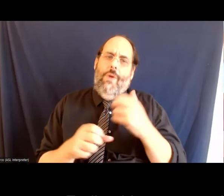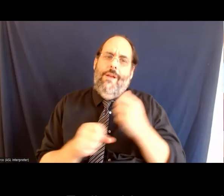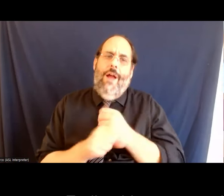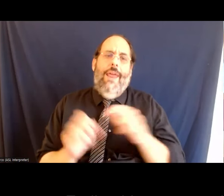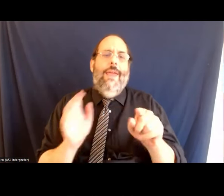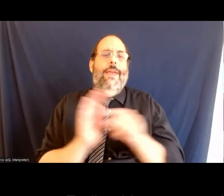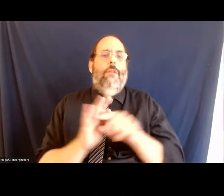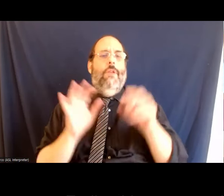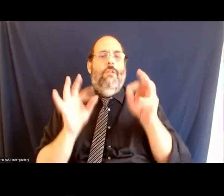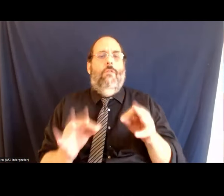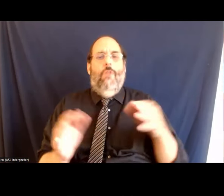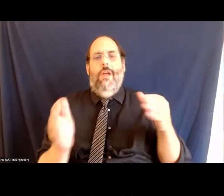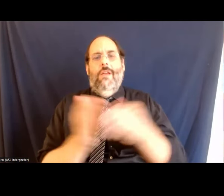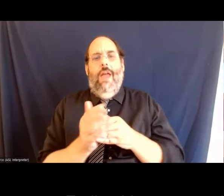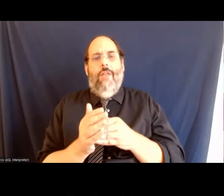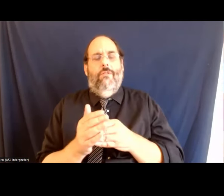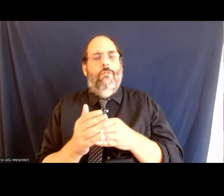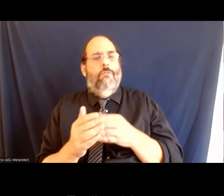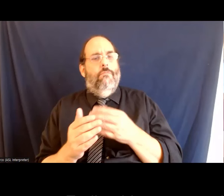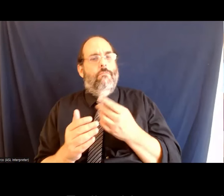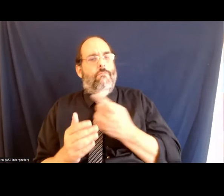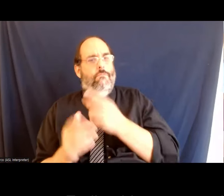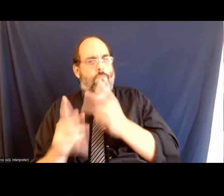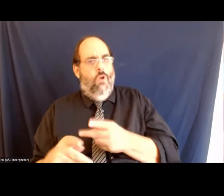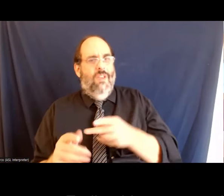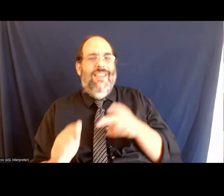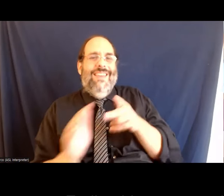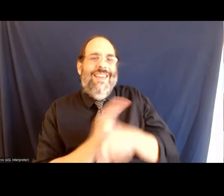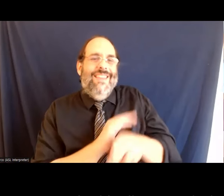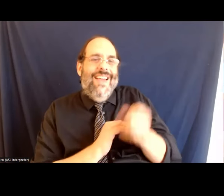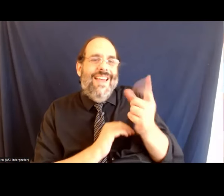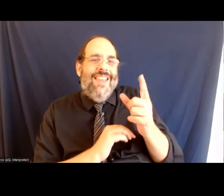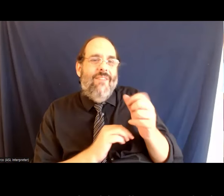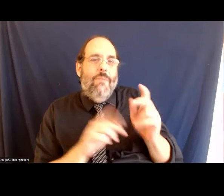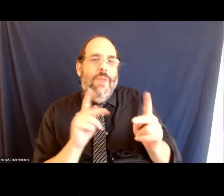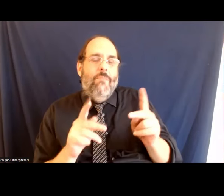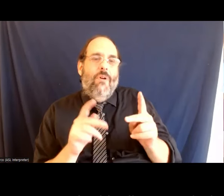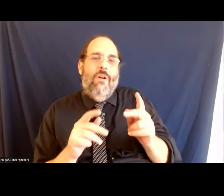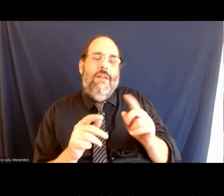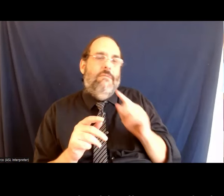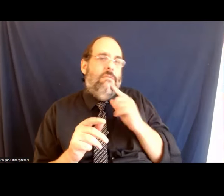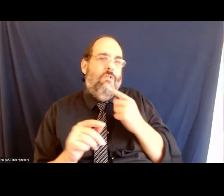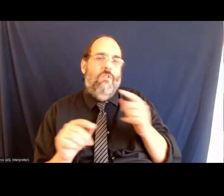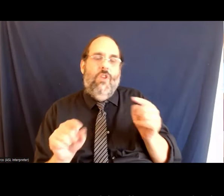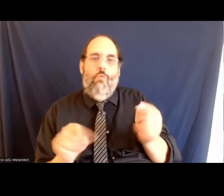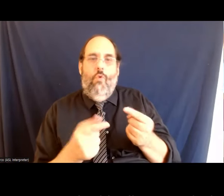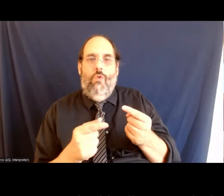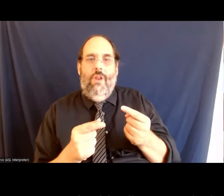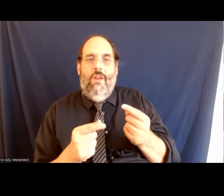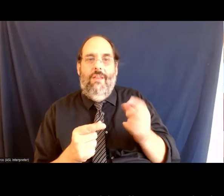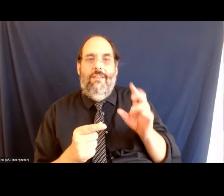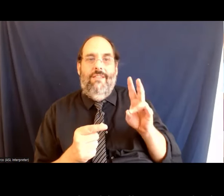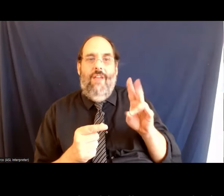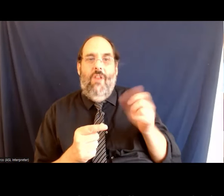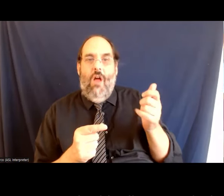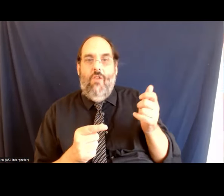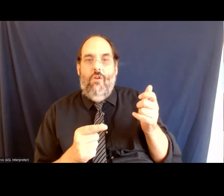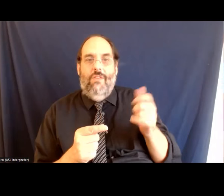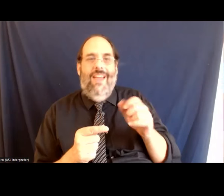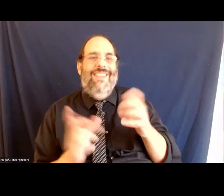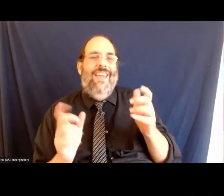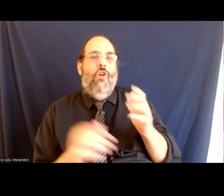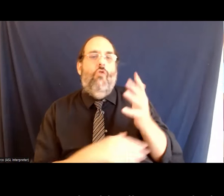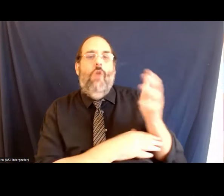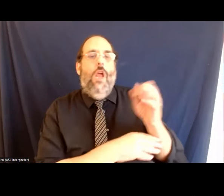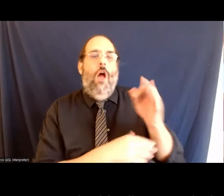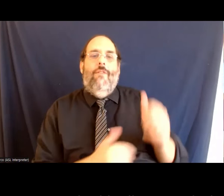verdict against the perpetrator who killed 11 people and critically wounded 7 others at the Tree of